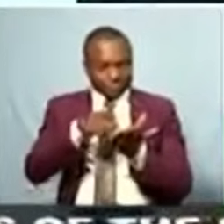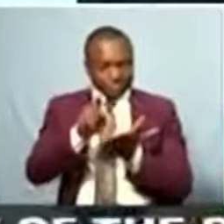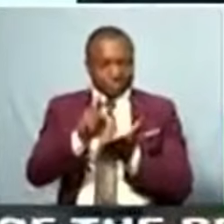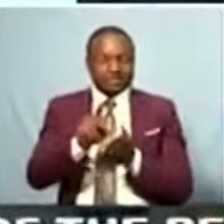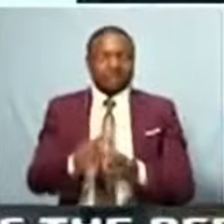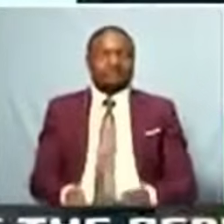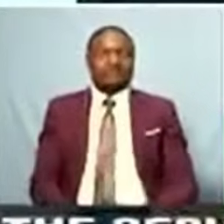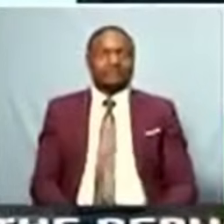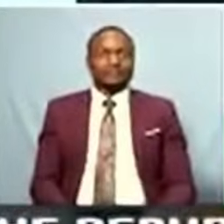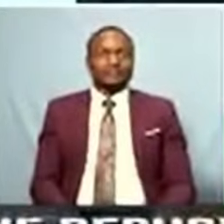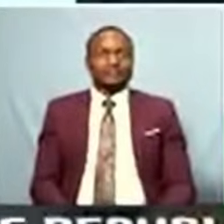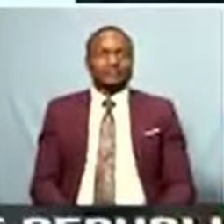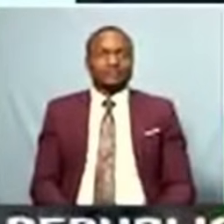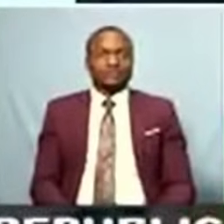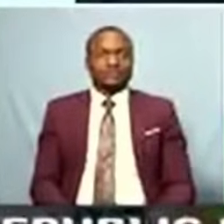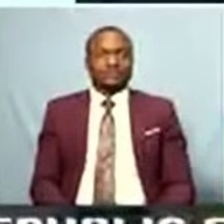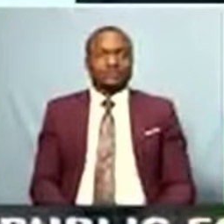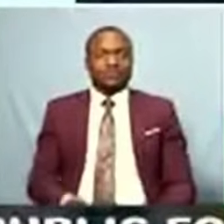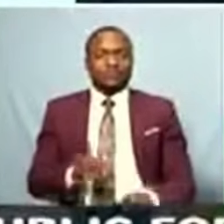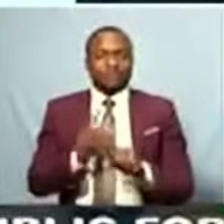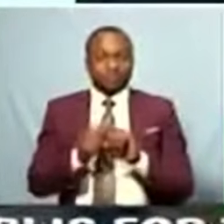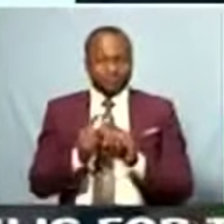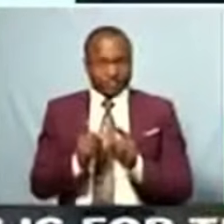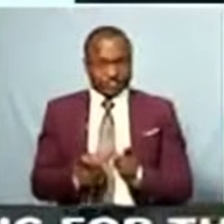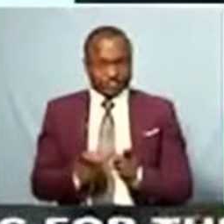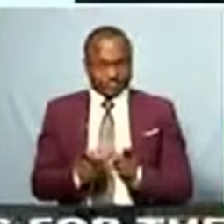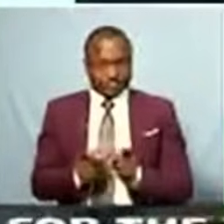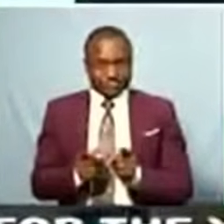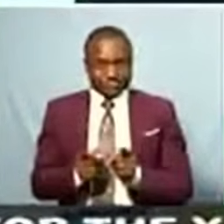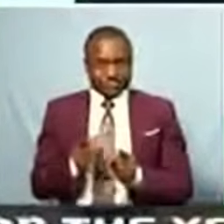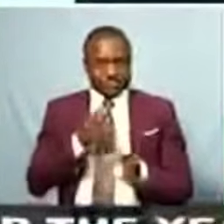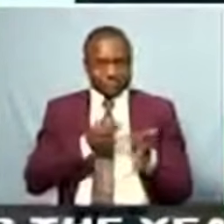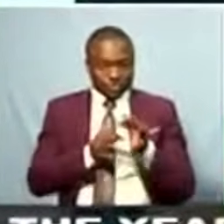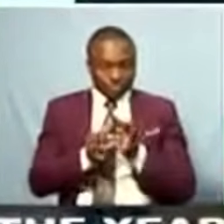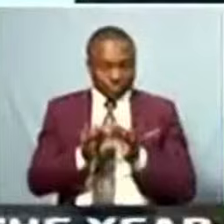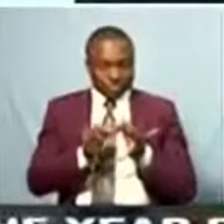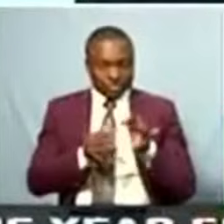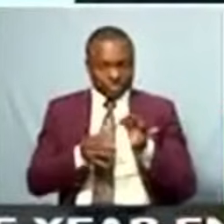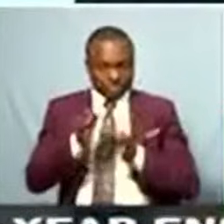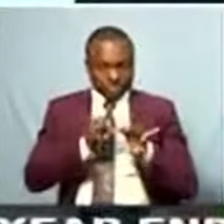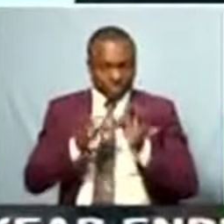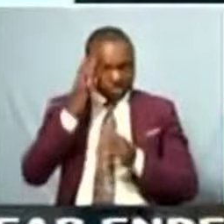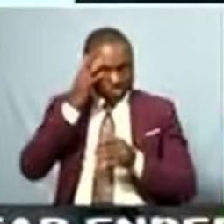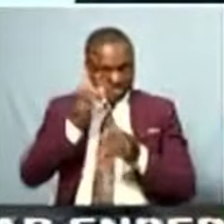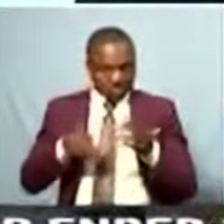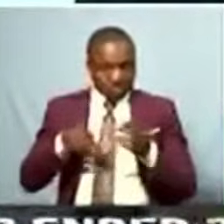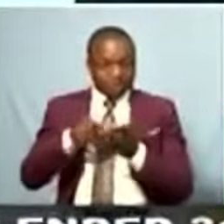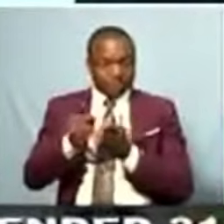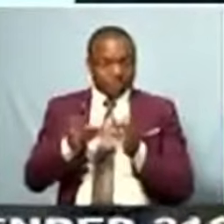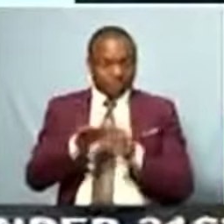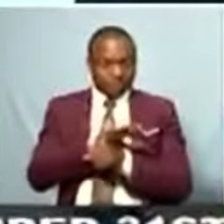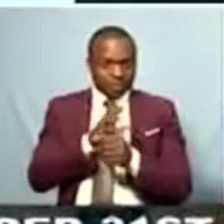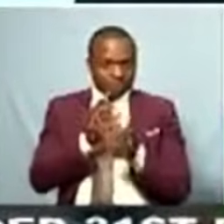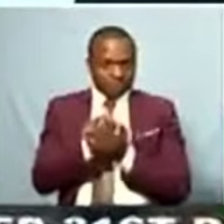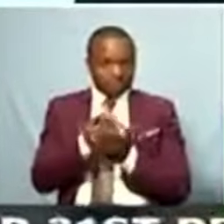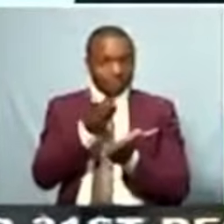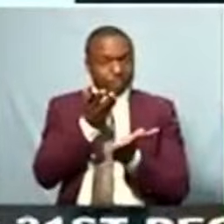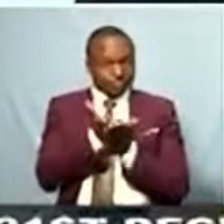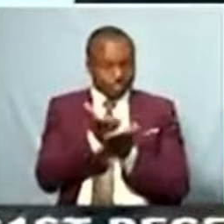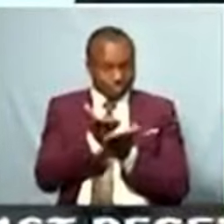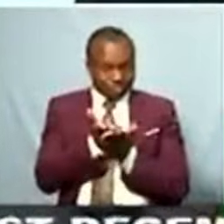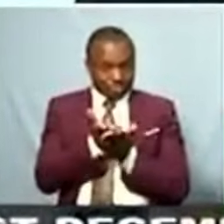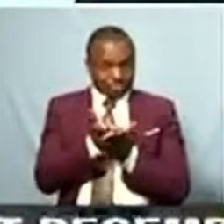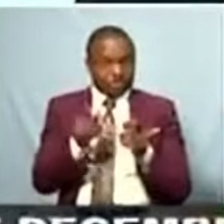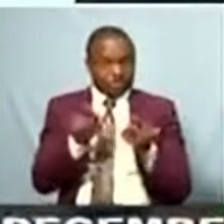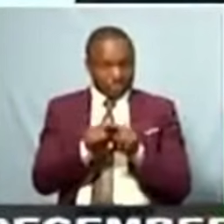out. But for the explanation of why we paid this full amount, we had a claim from